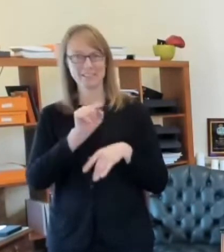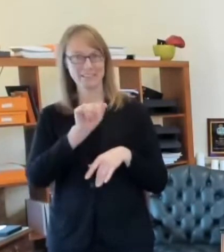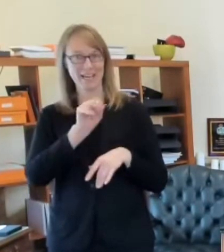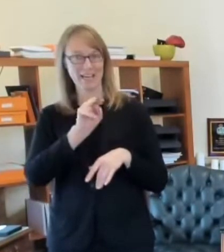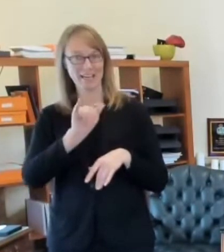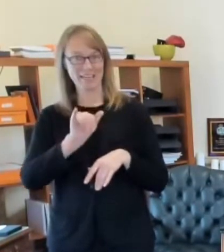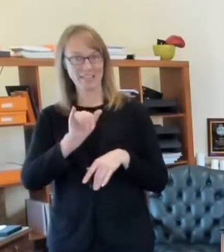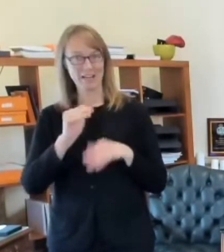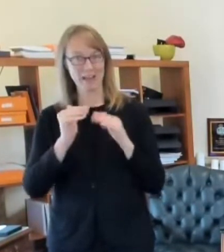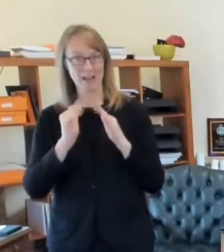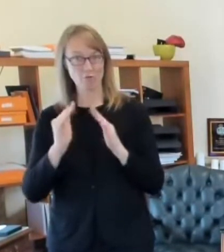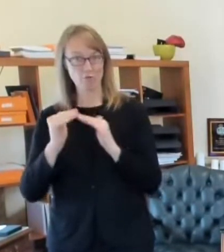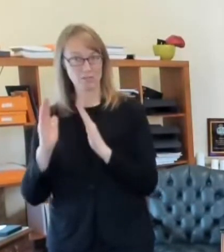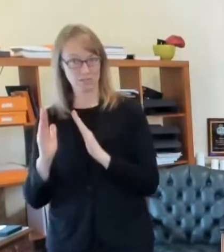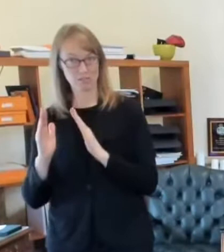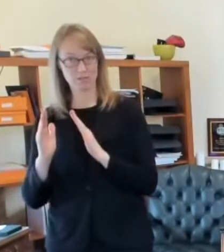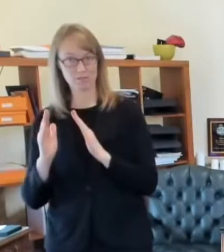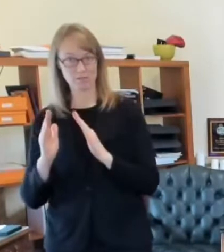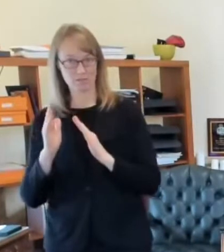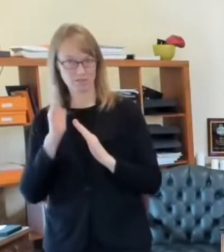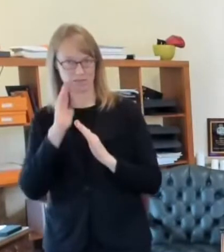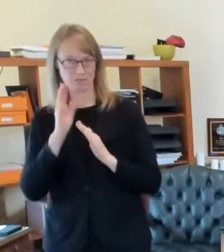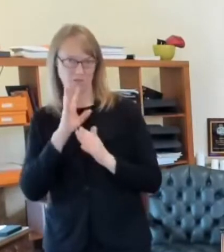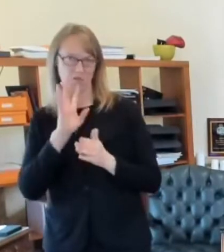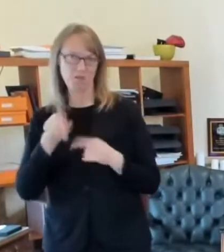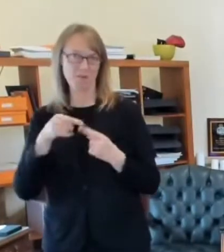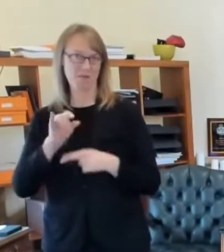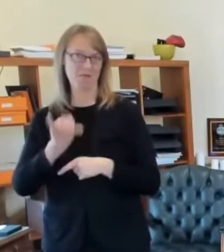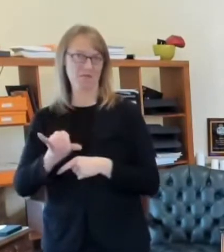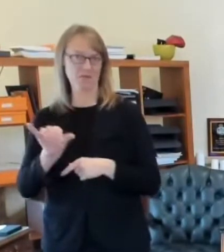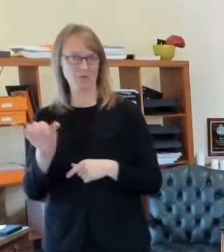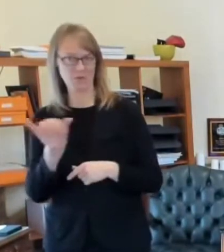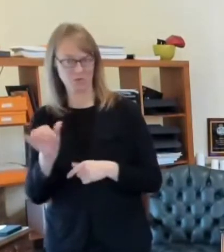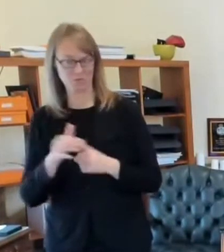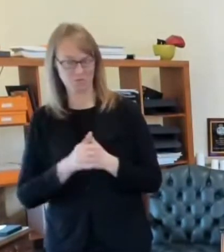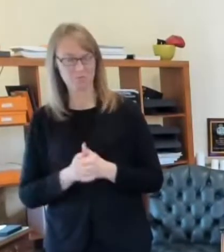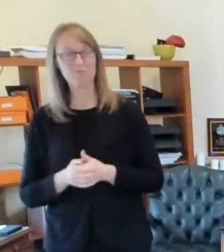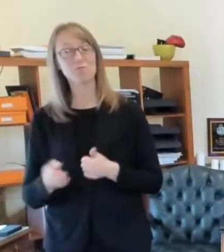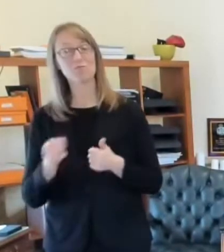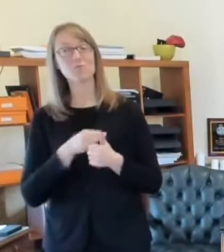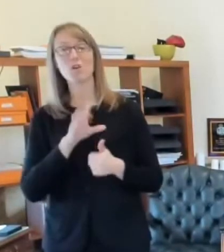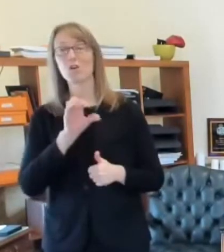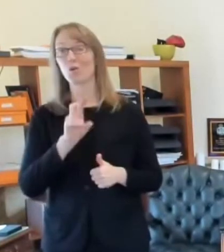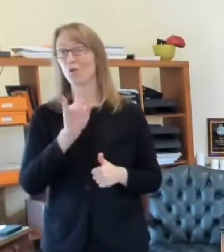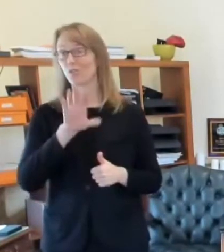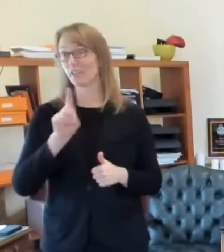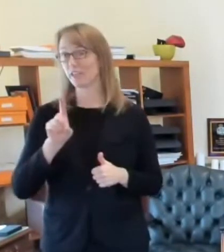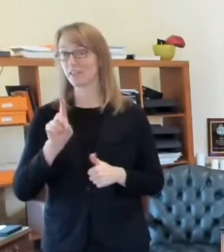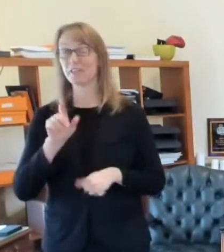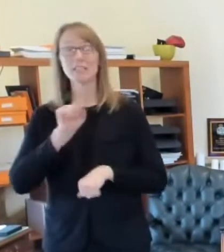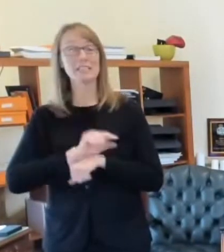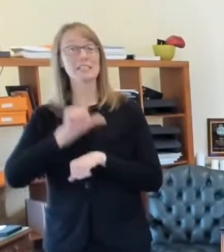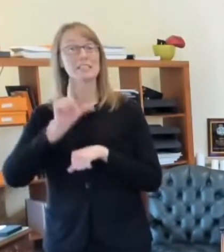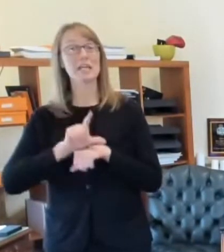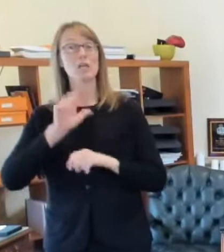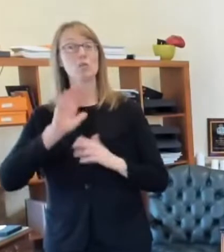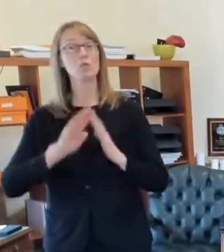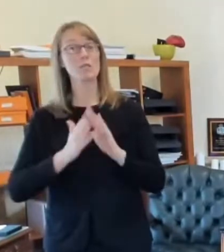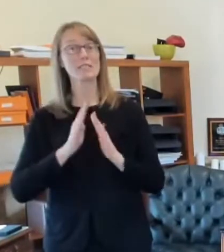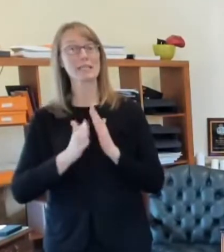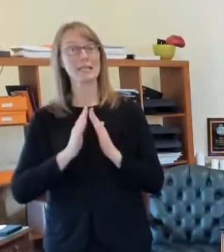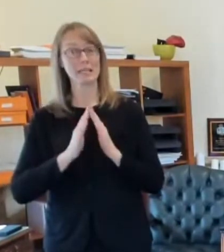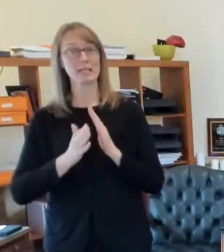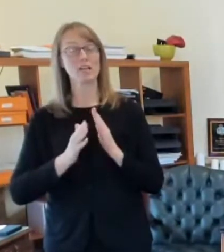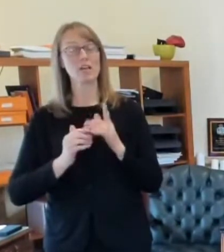take your questions. So with regard to COVID, the city of St. Louis, we